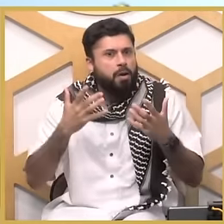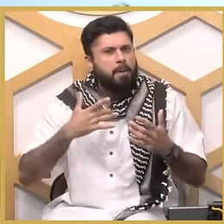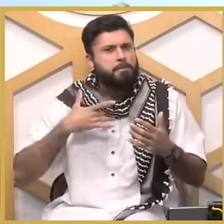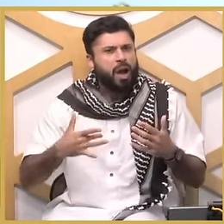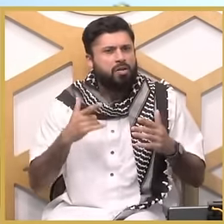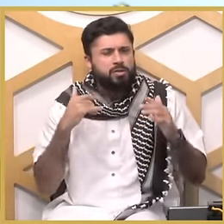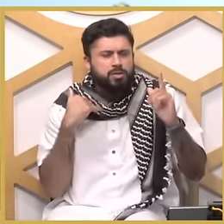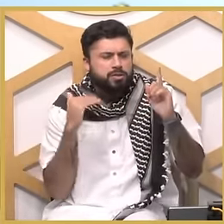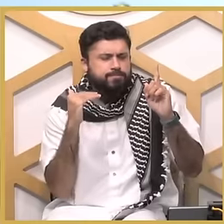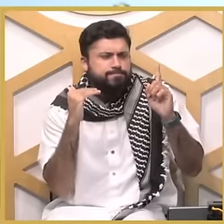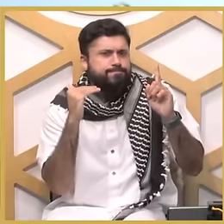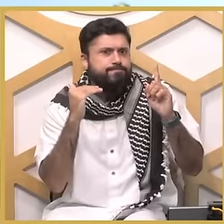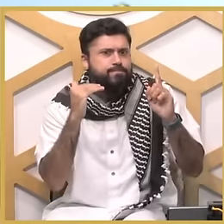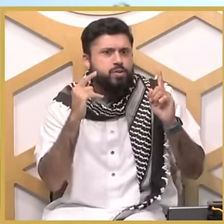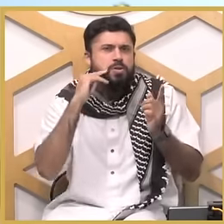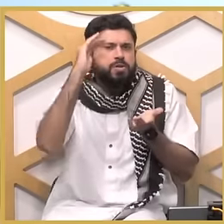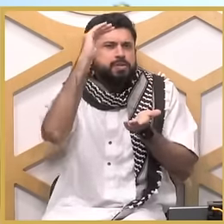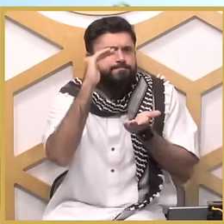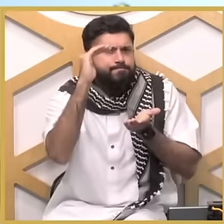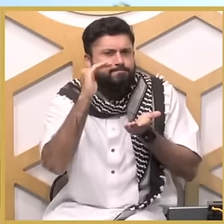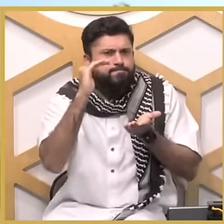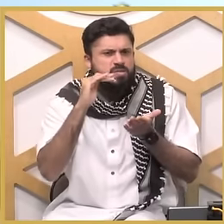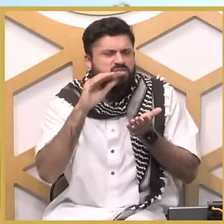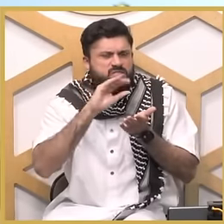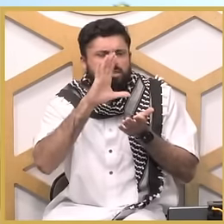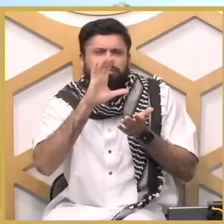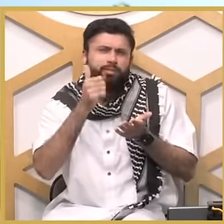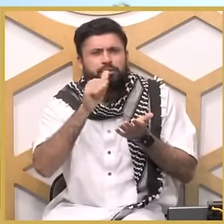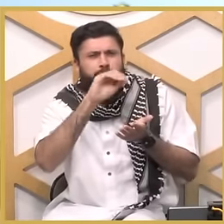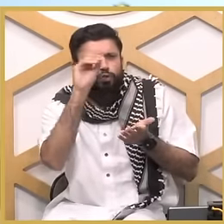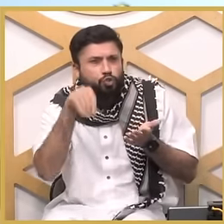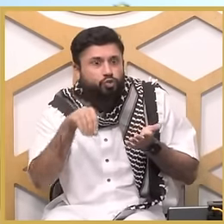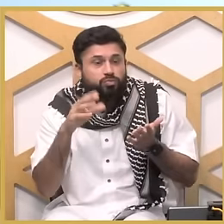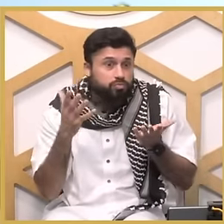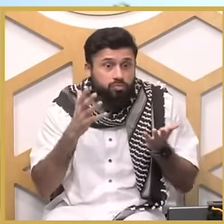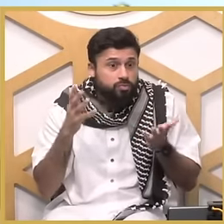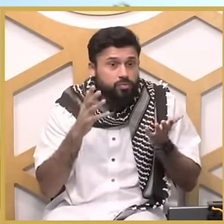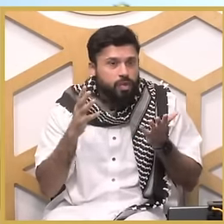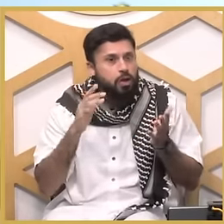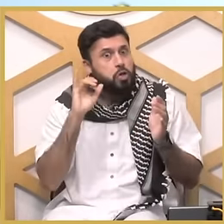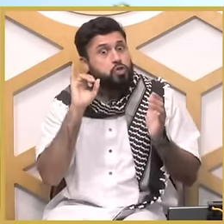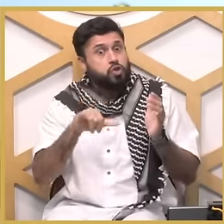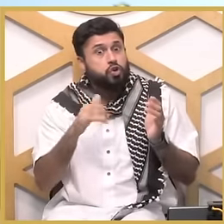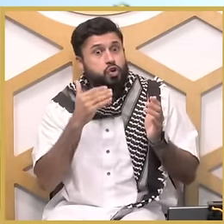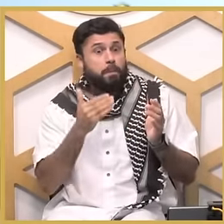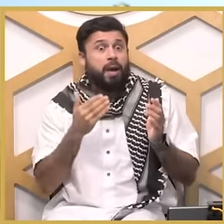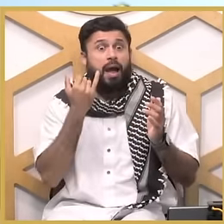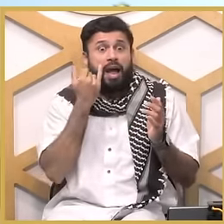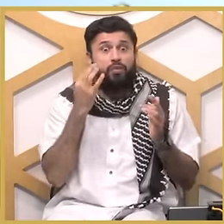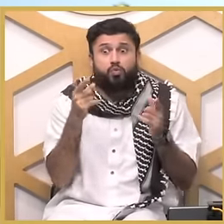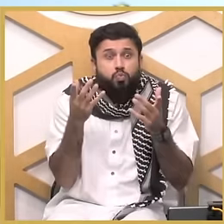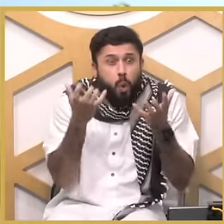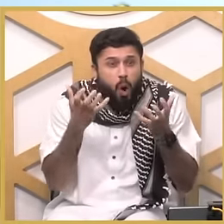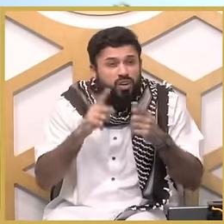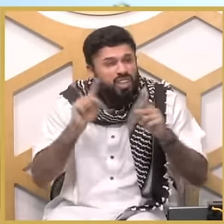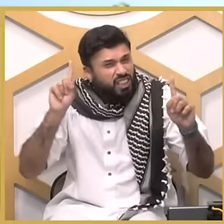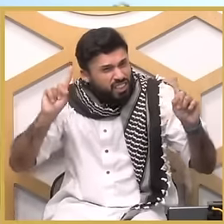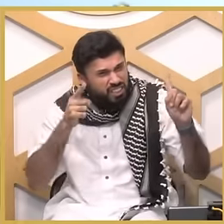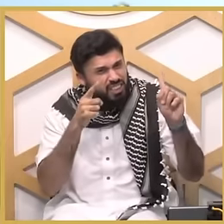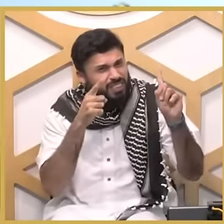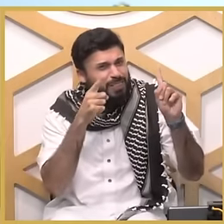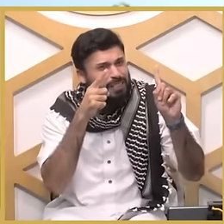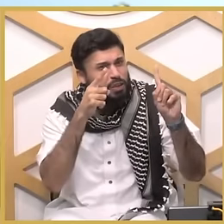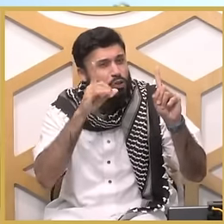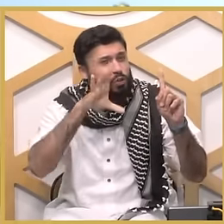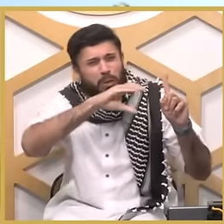short. Aiming for ihsan, aiming for excellence, would make it so that missing out on a voluntary deed would make you more